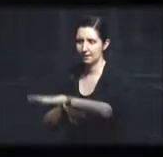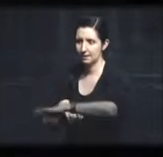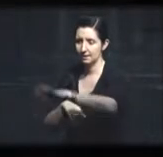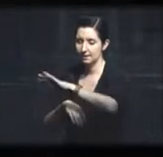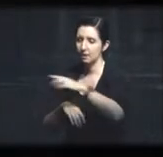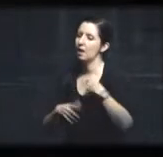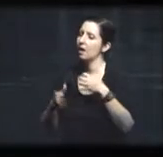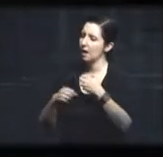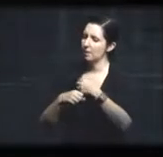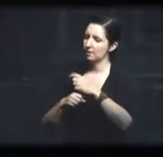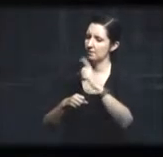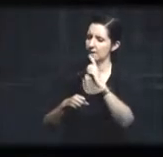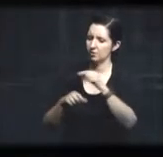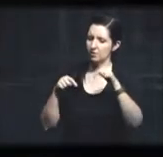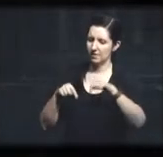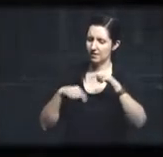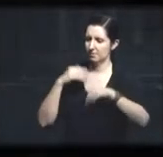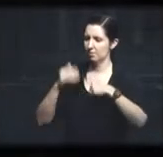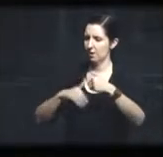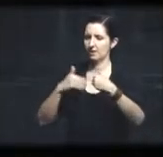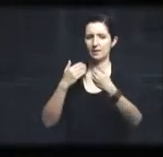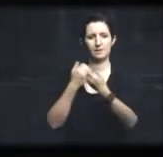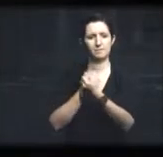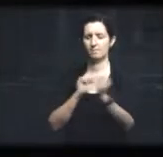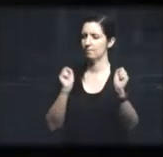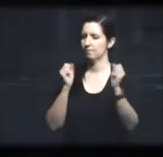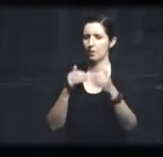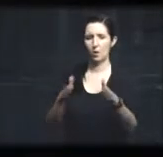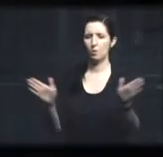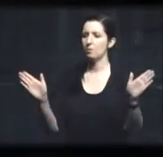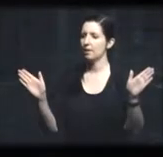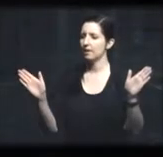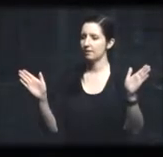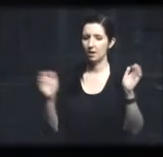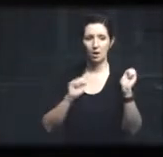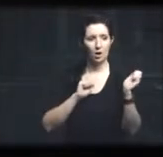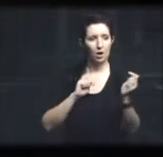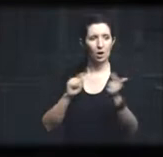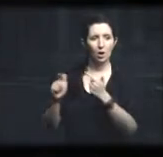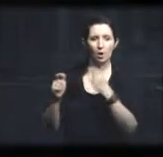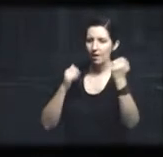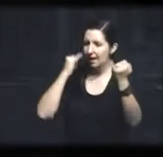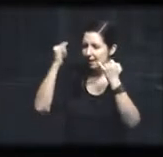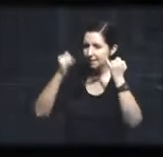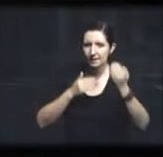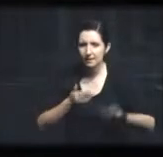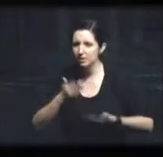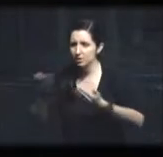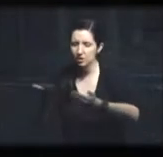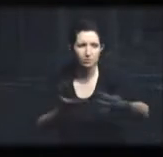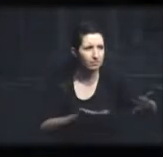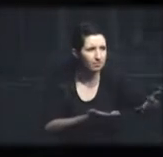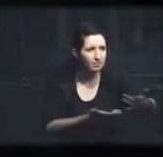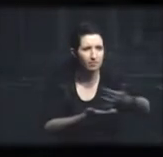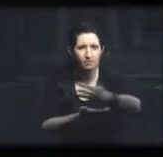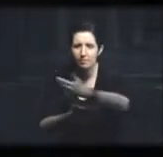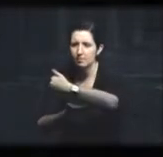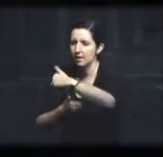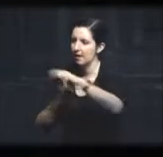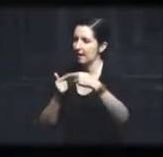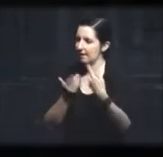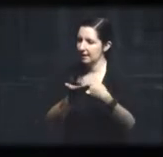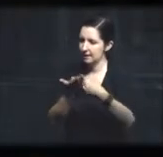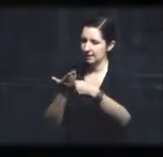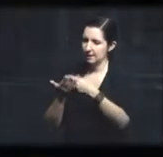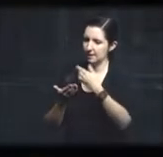process where we gather all the best ideas from the college and talk about what's the highest and best use of those spaces